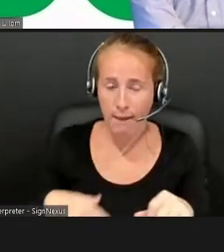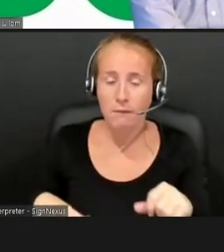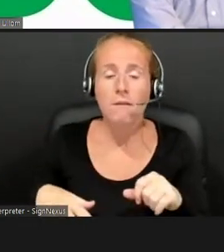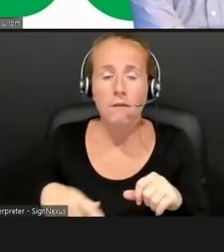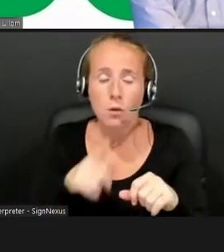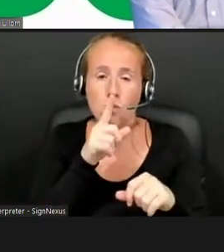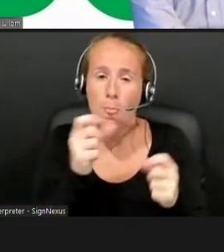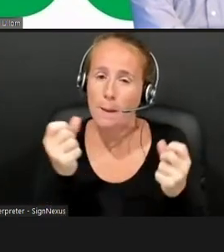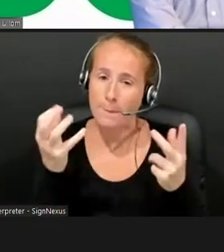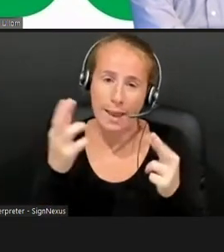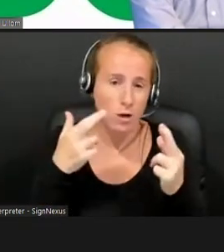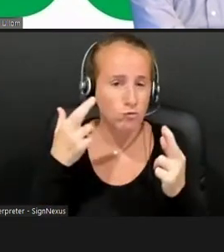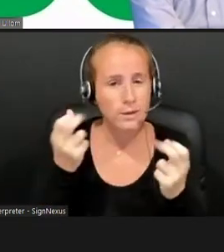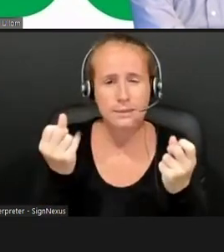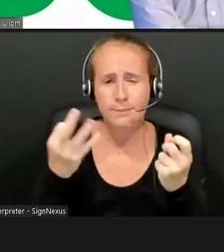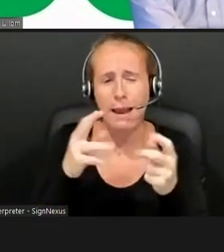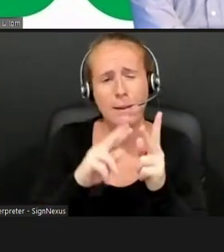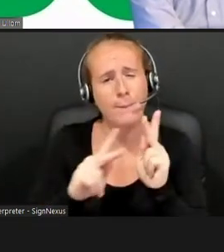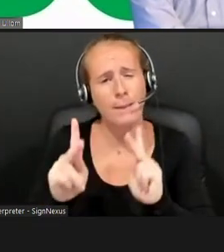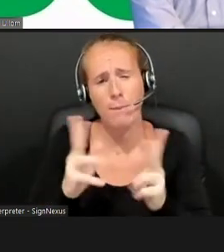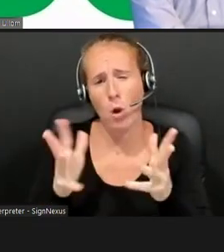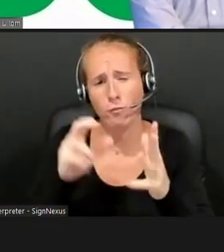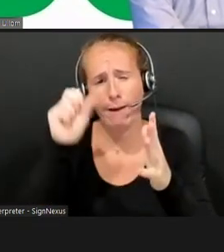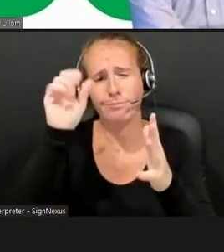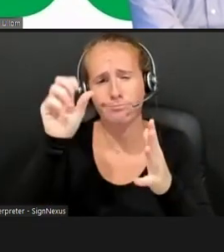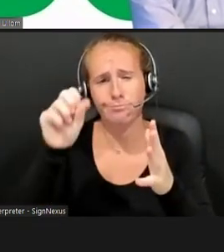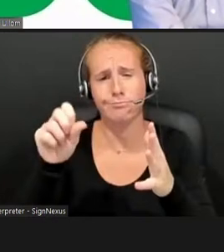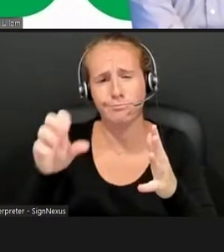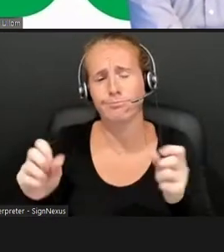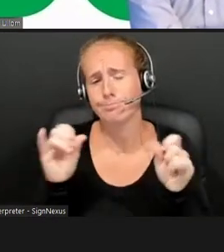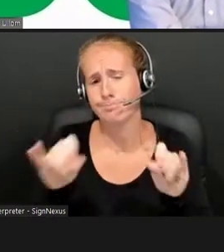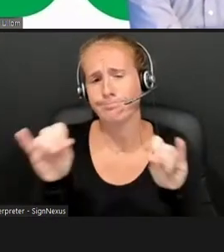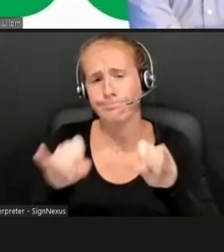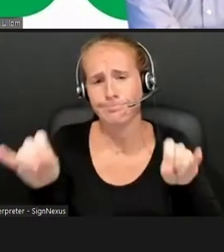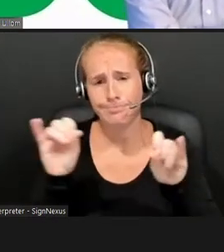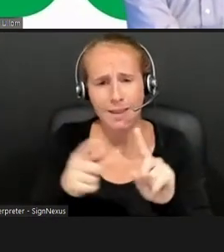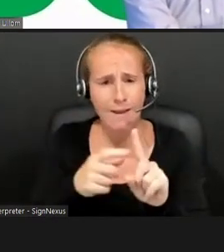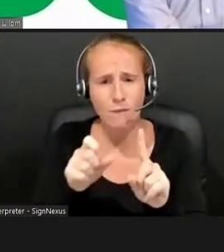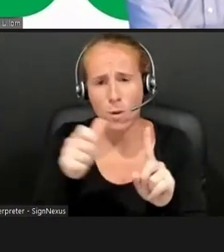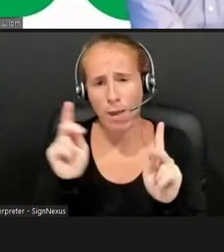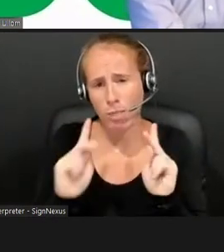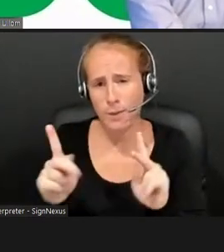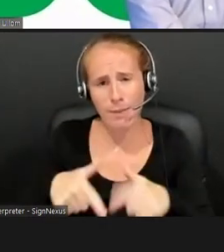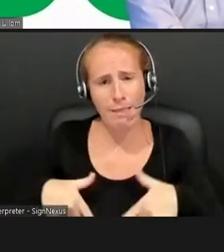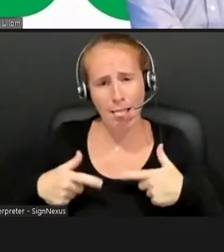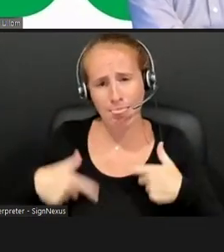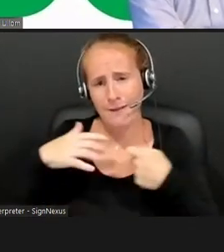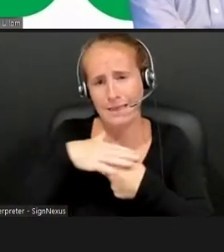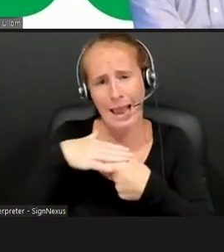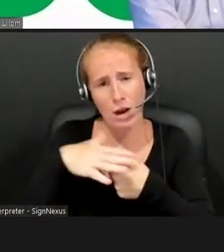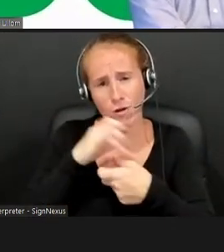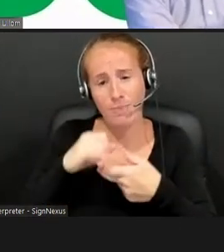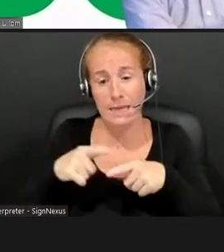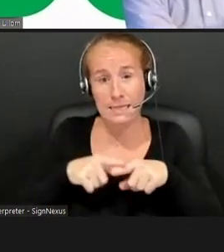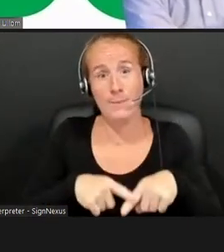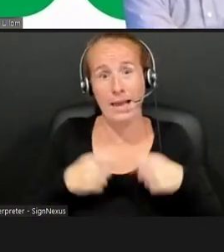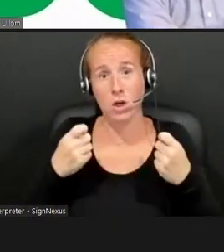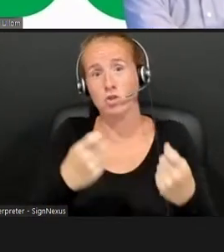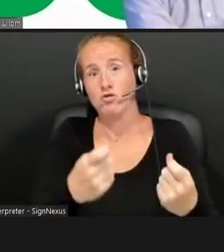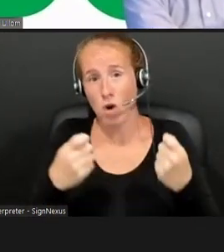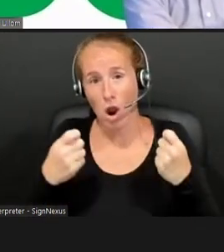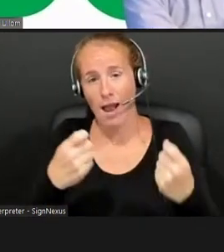many of the reasons that have already been stated by many other uh New Yorkers or other residents who depend on driving into the city